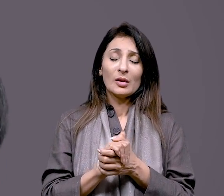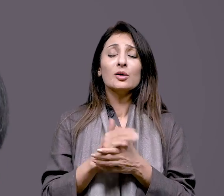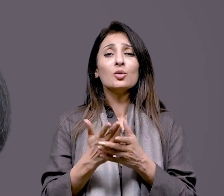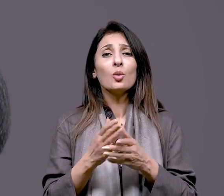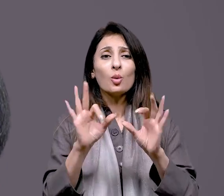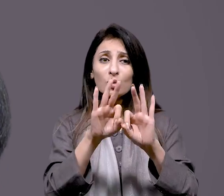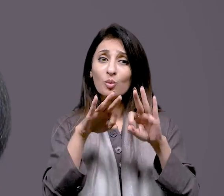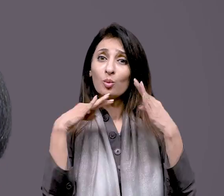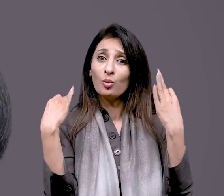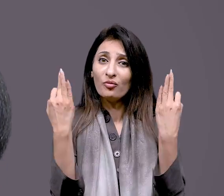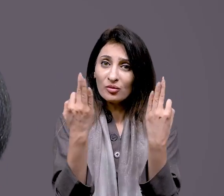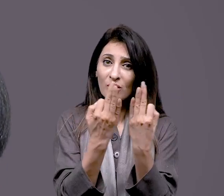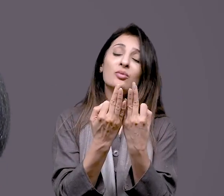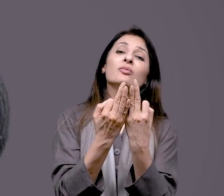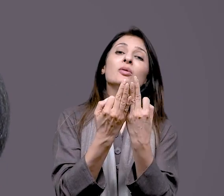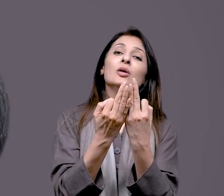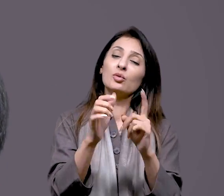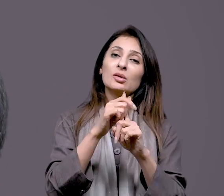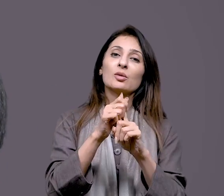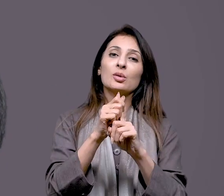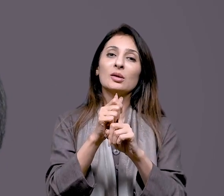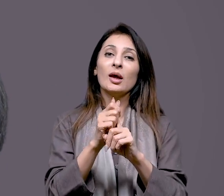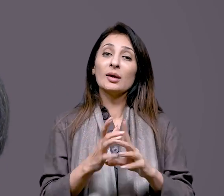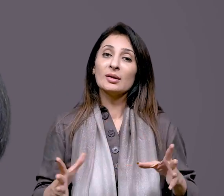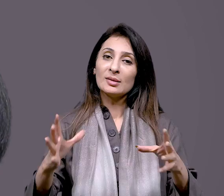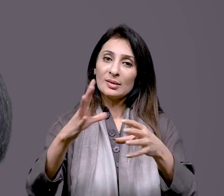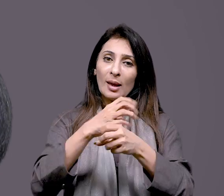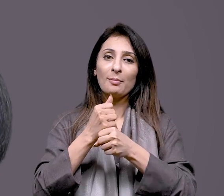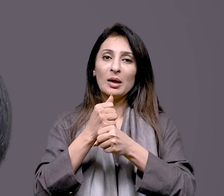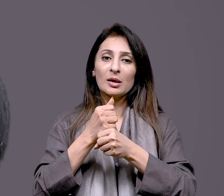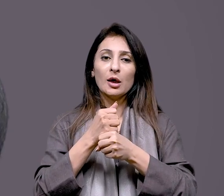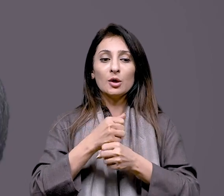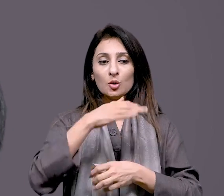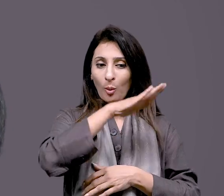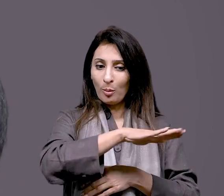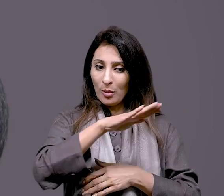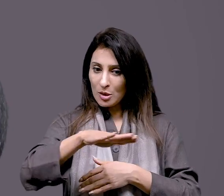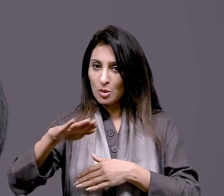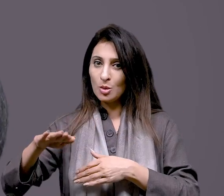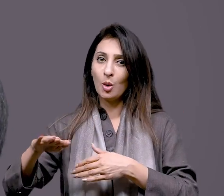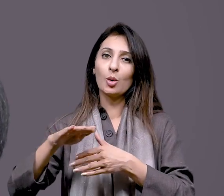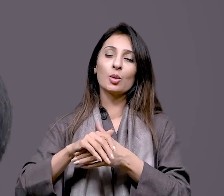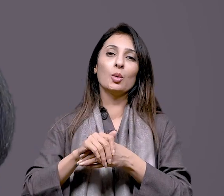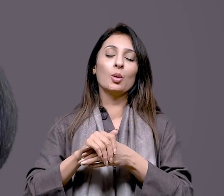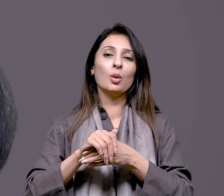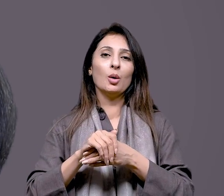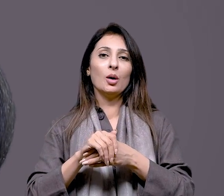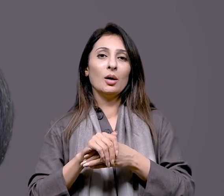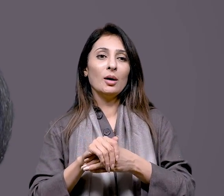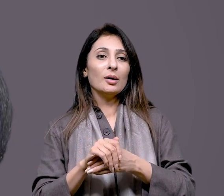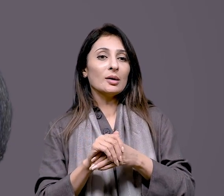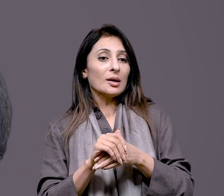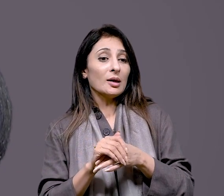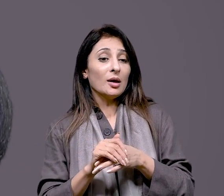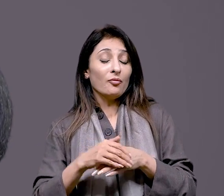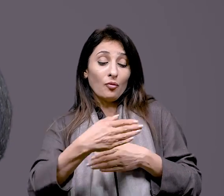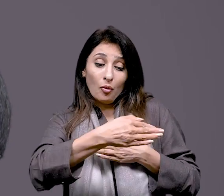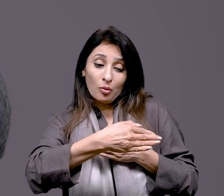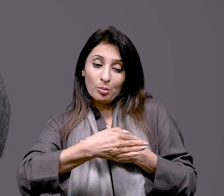collectively to keep the child under the guise of protection, keep the